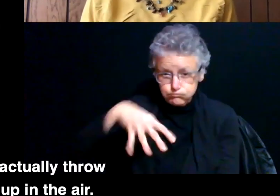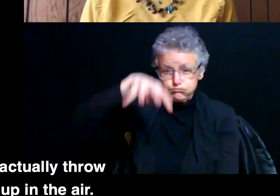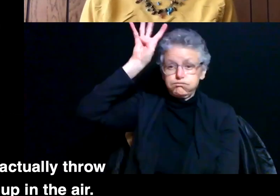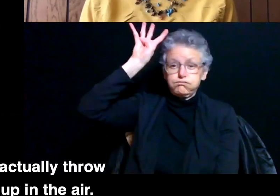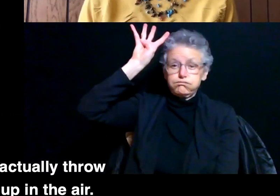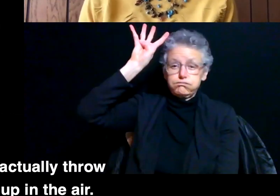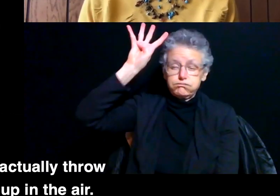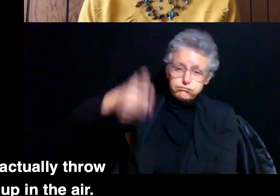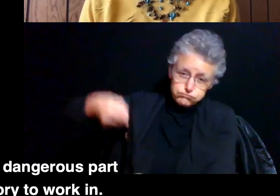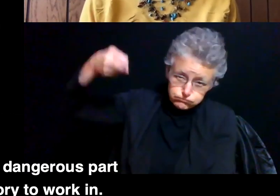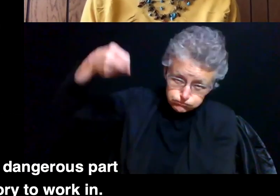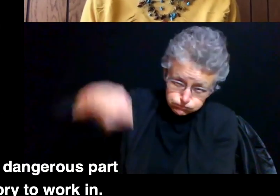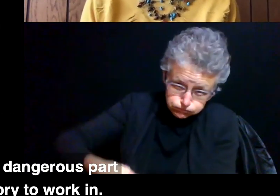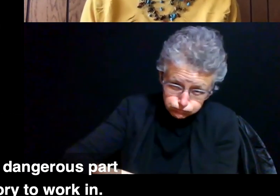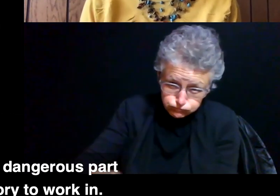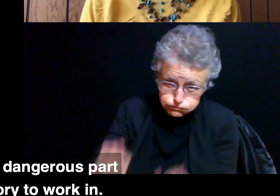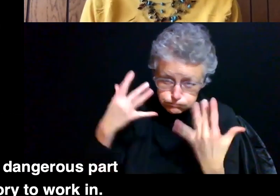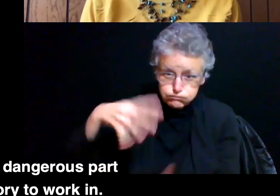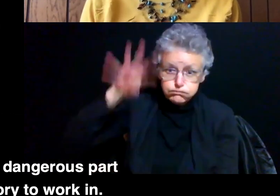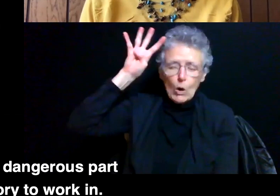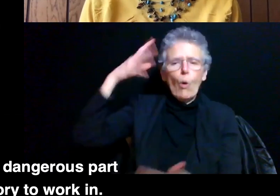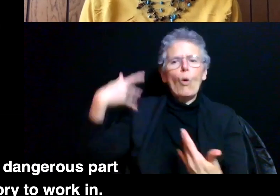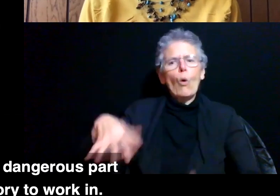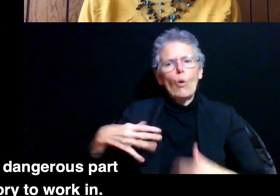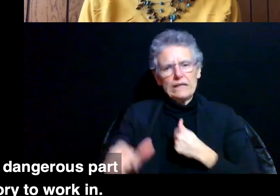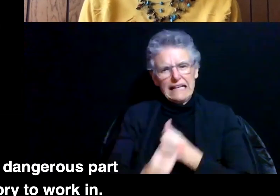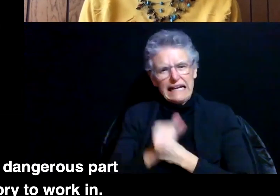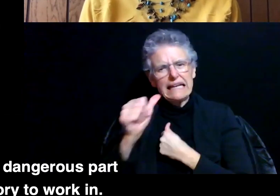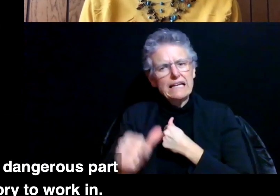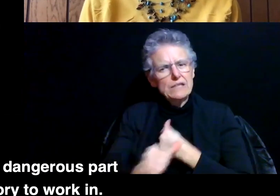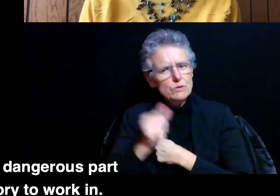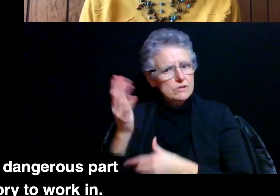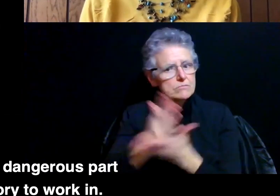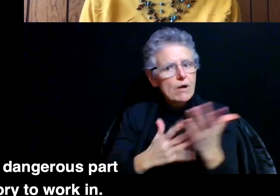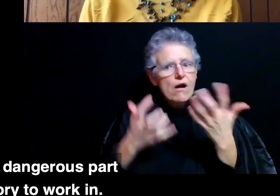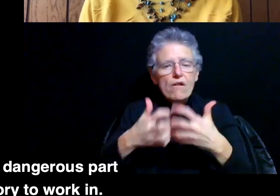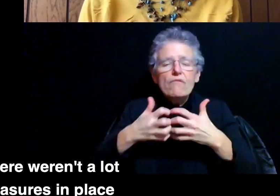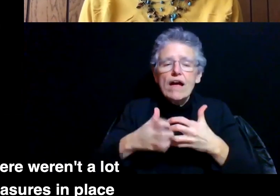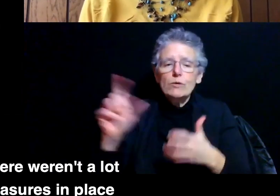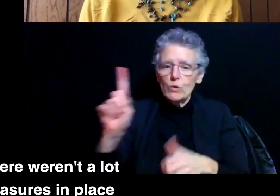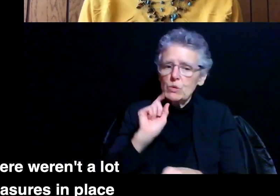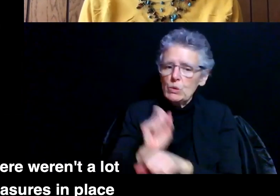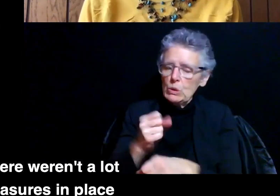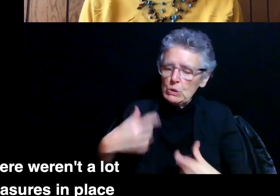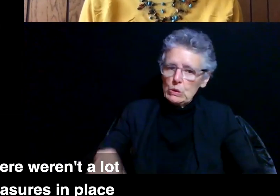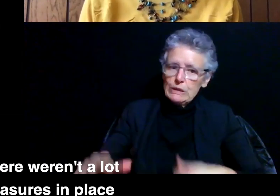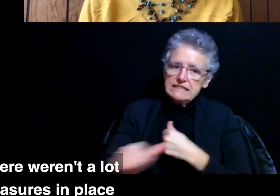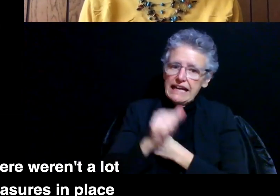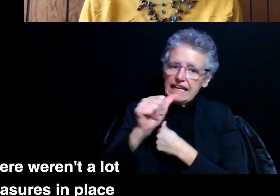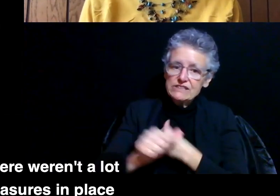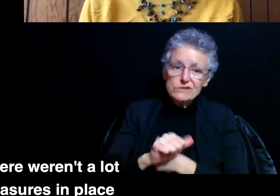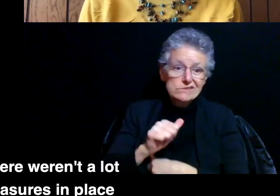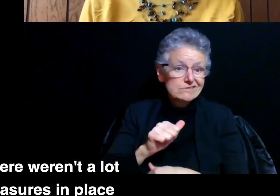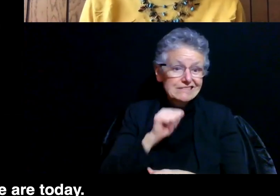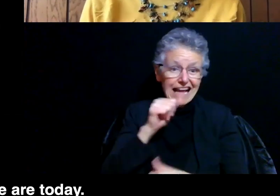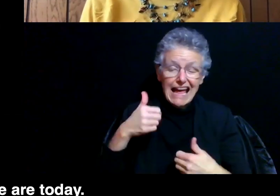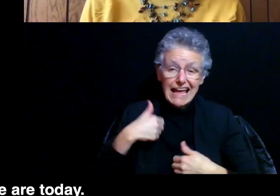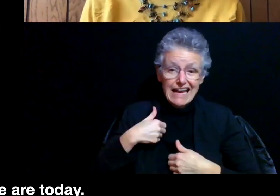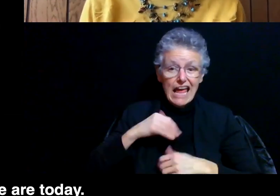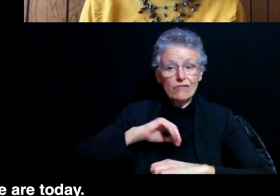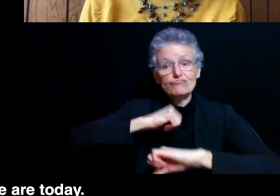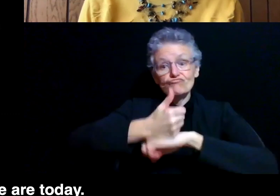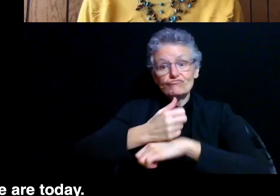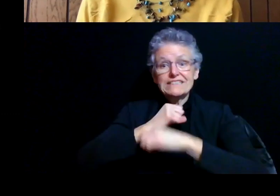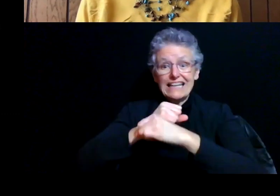throw, your hair up in the air. It was a very dangerous part of the factory to work in. There weren't a lot of safety measures in place like there